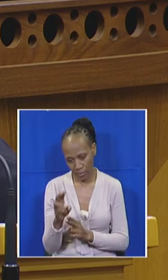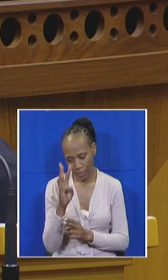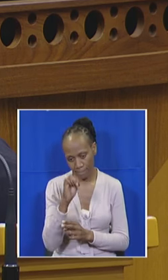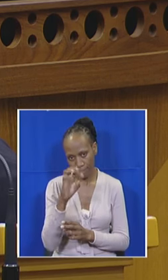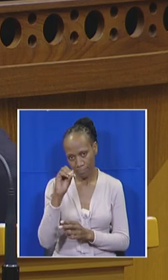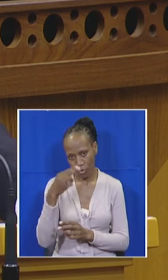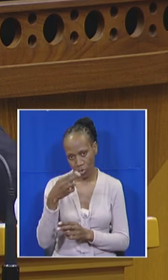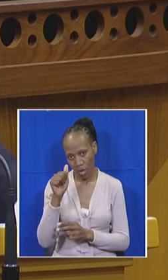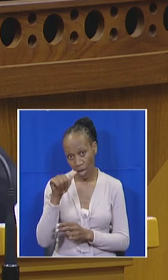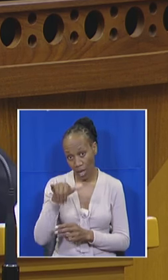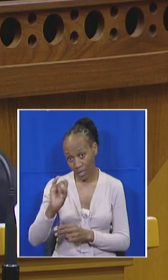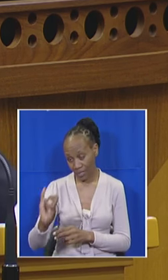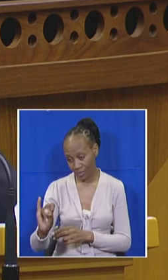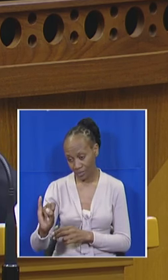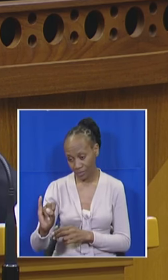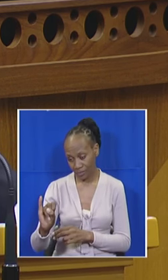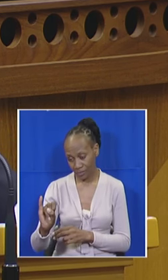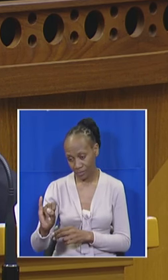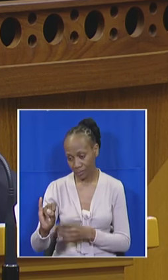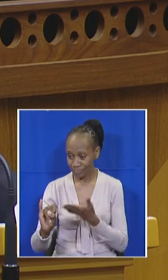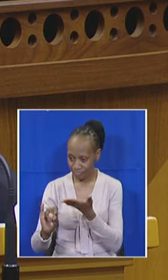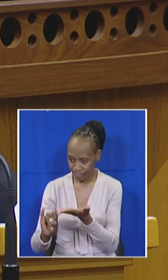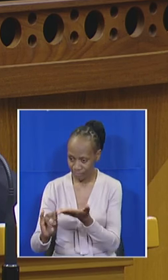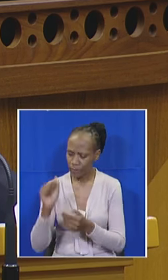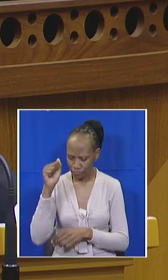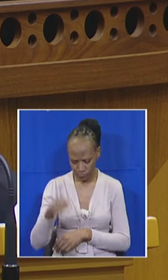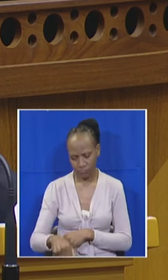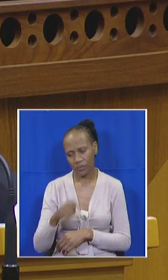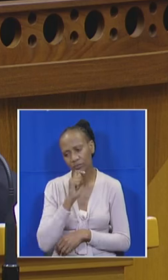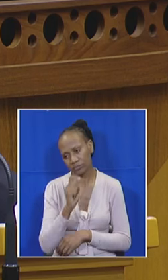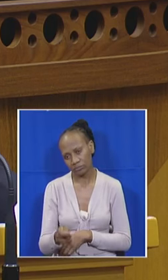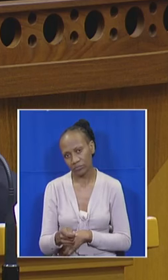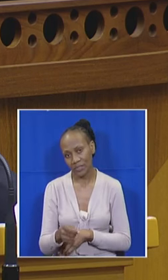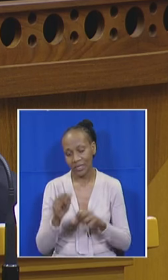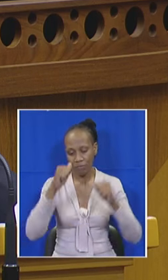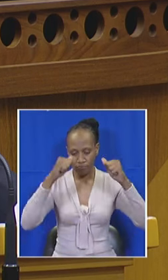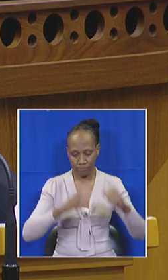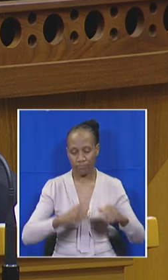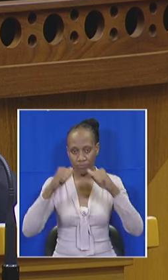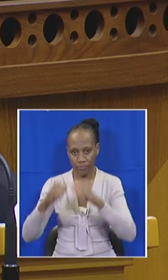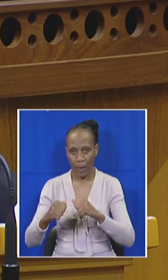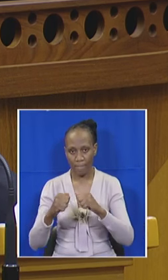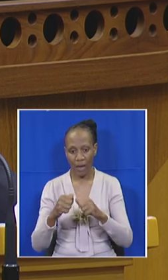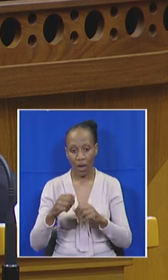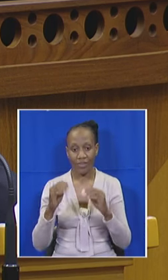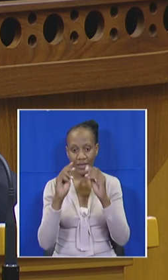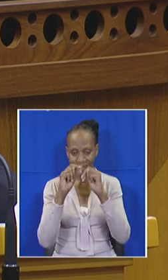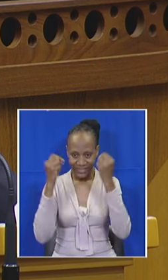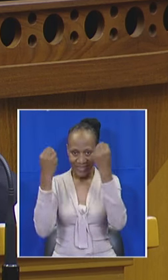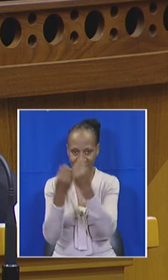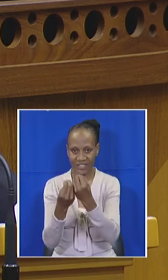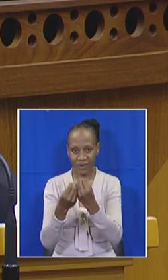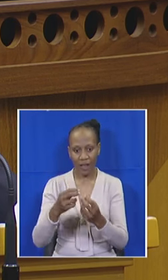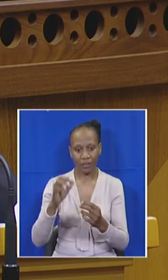Mohai, indeed, the agreement on the national minimum wage